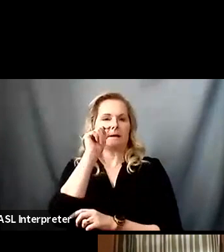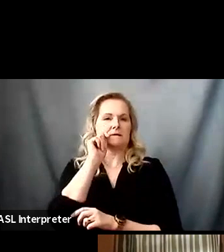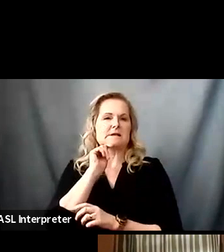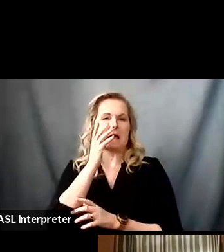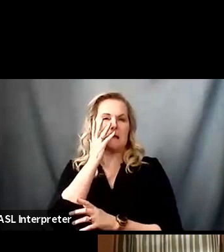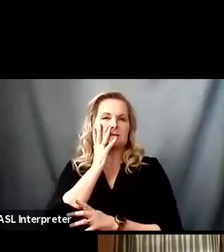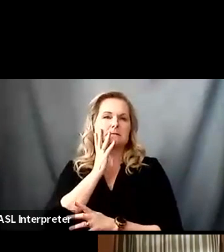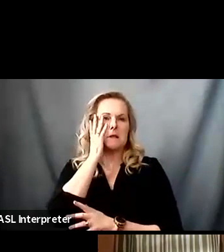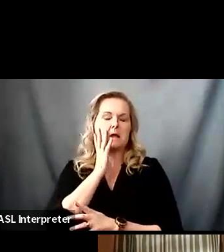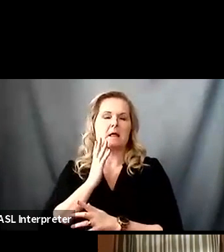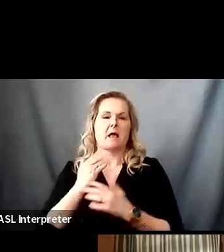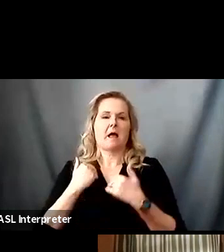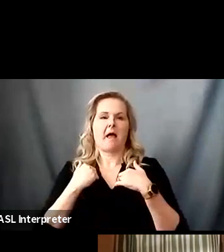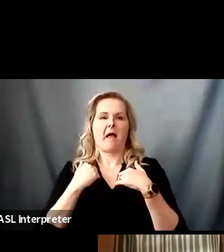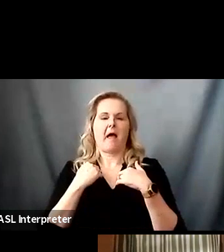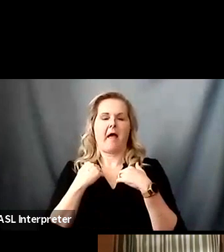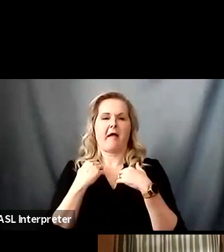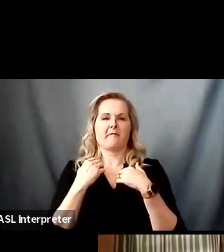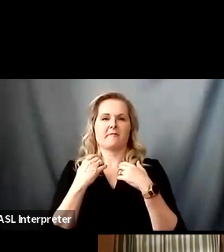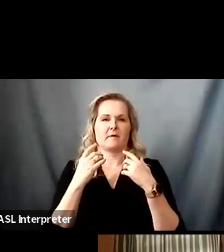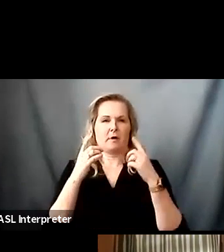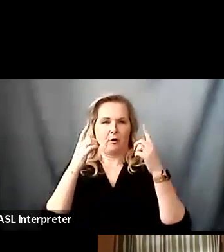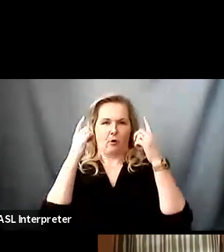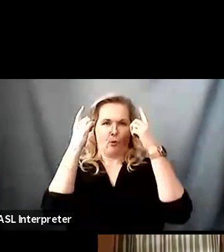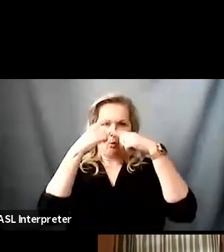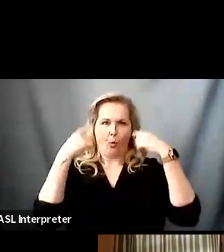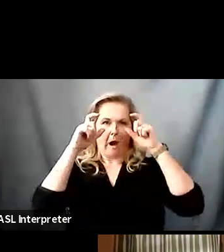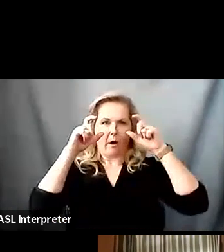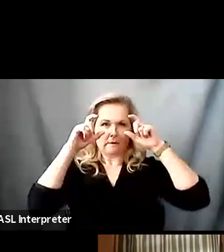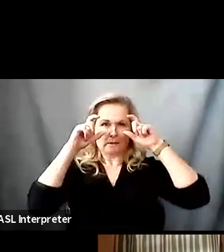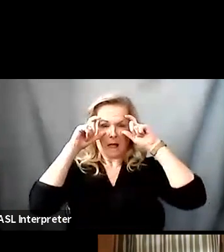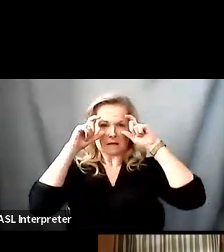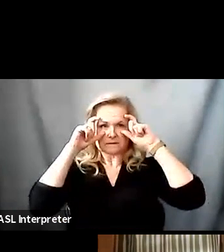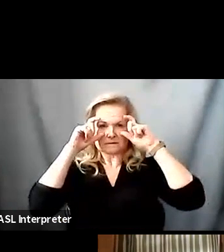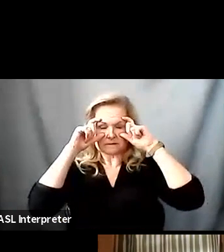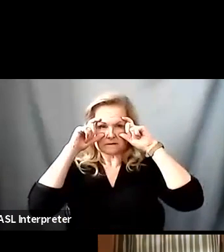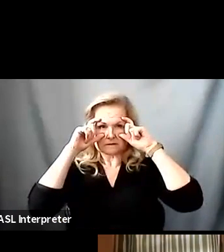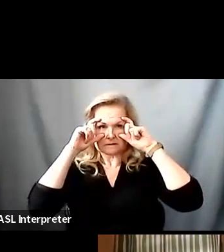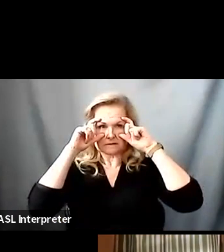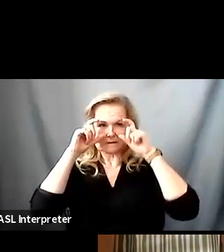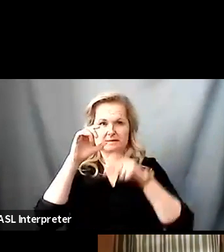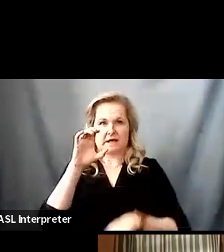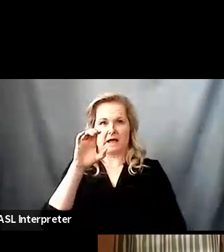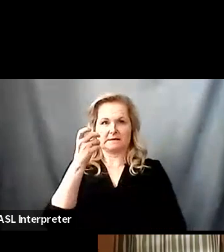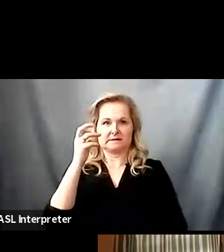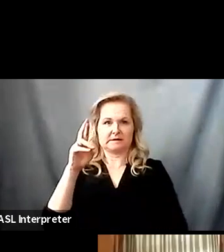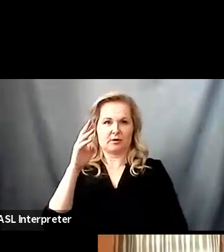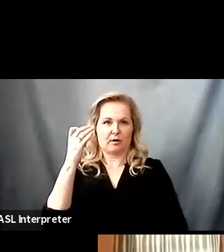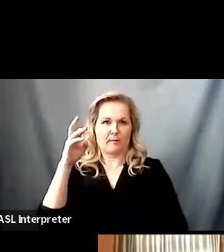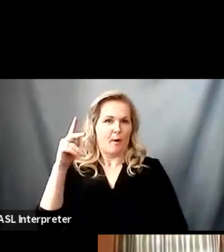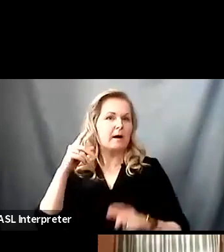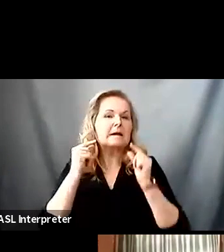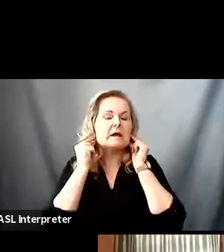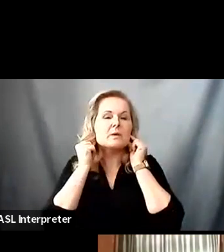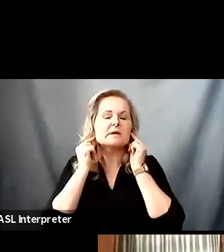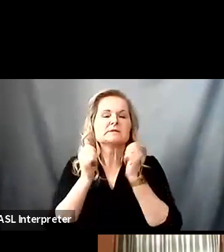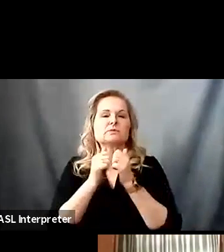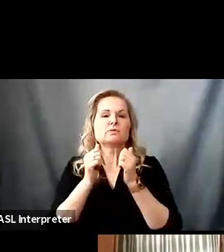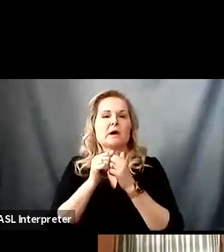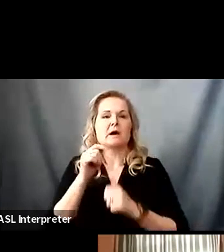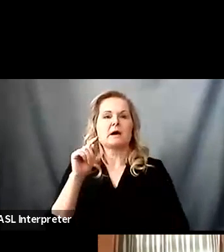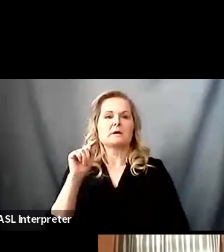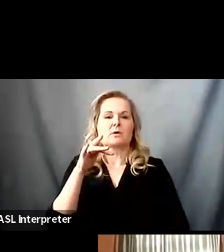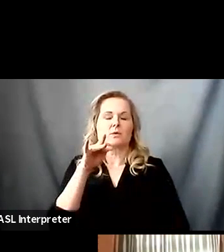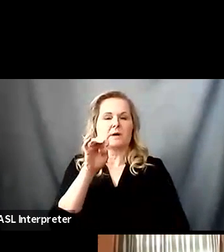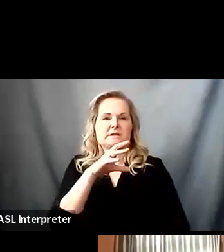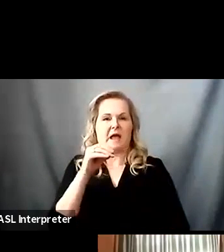wearing round gold frame glasses, cedar bark earrings with turquoise and white beaded